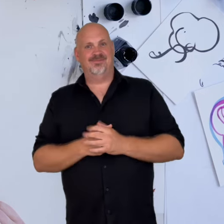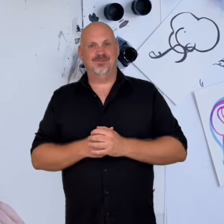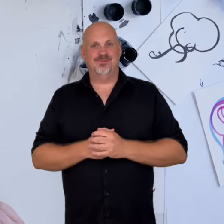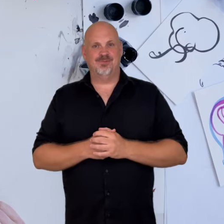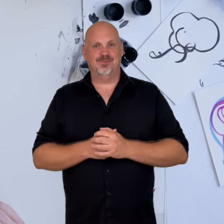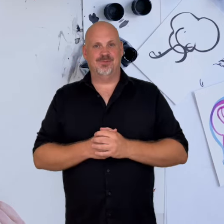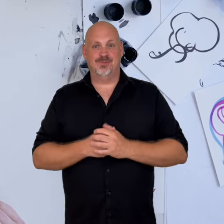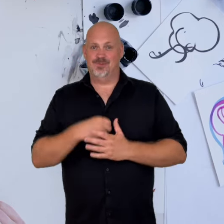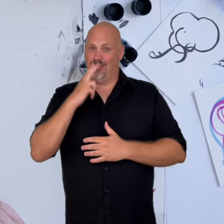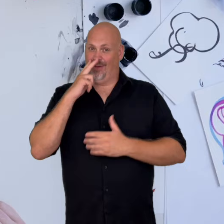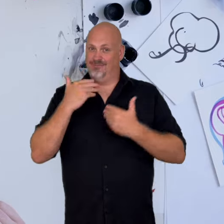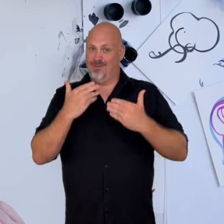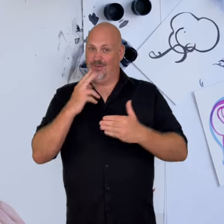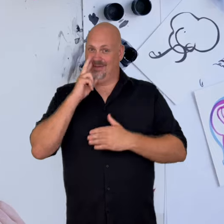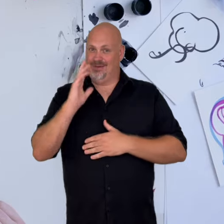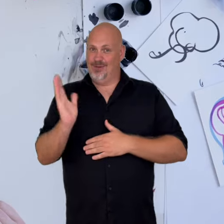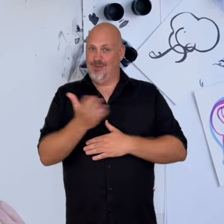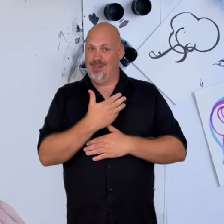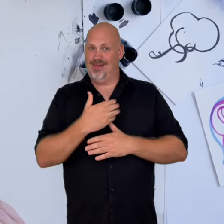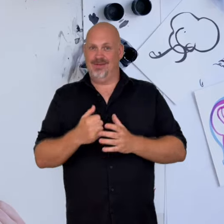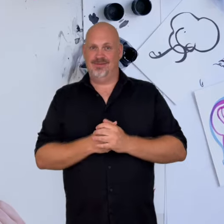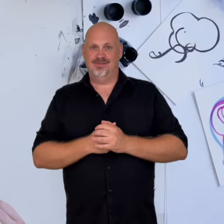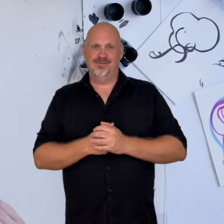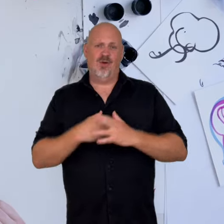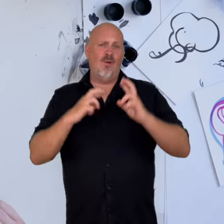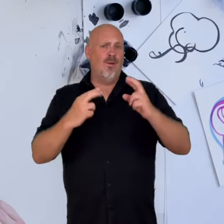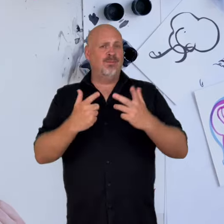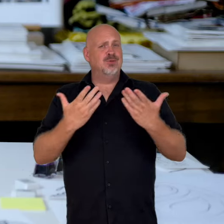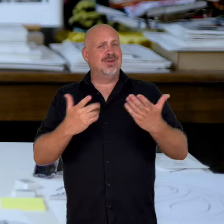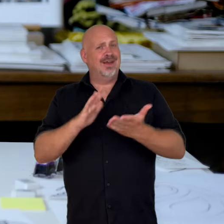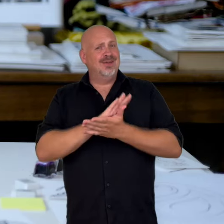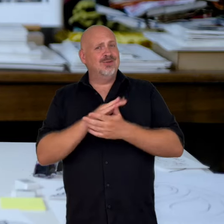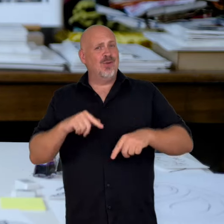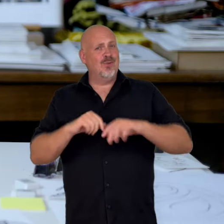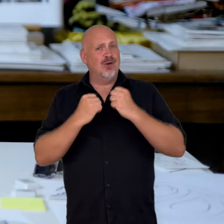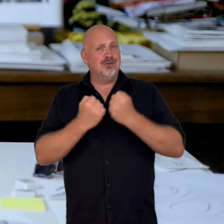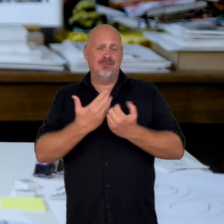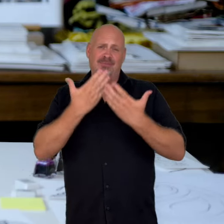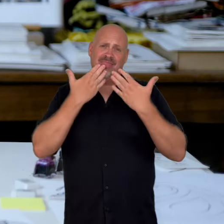teeth, bump, bump. There we go. Nearly done.